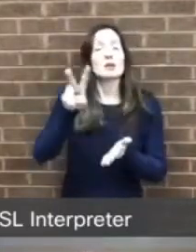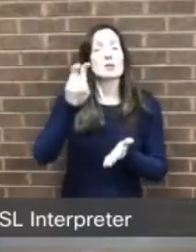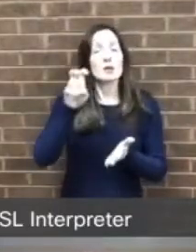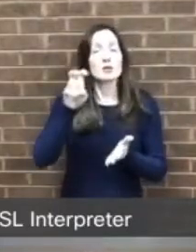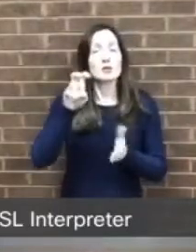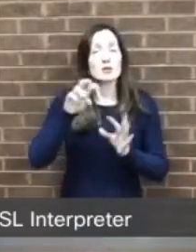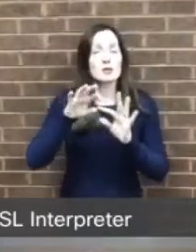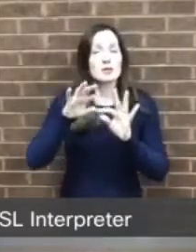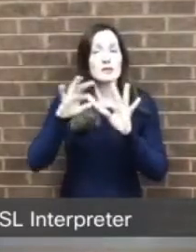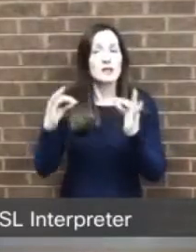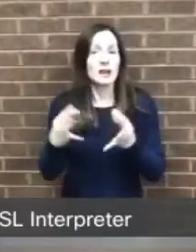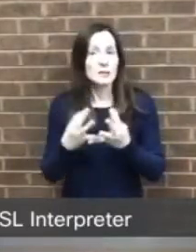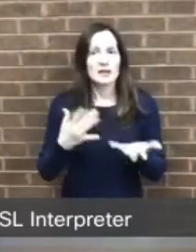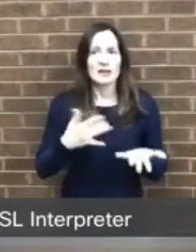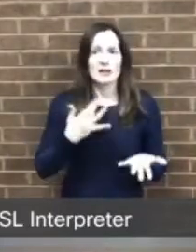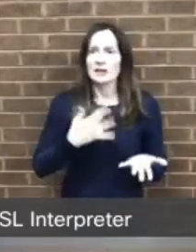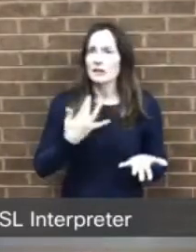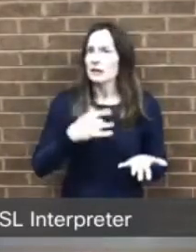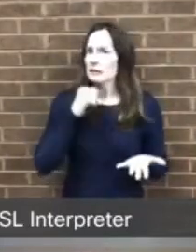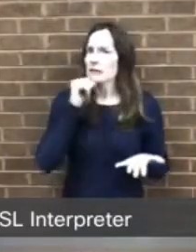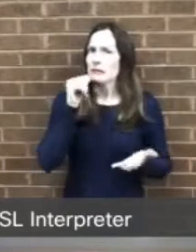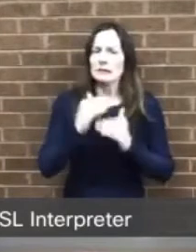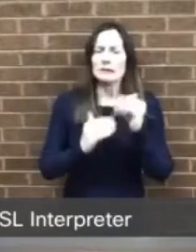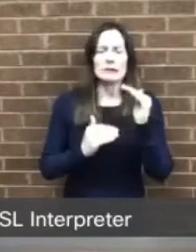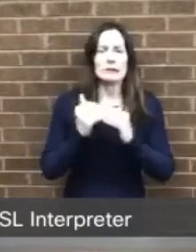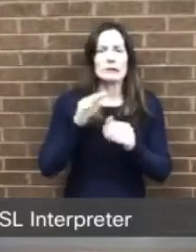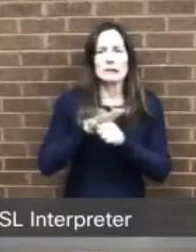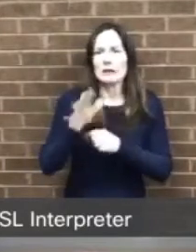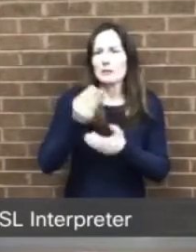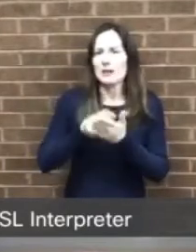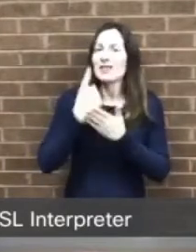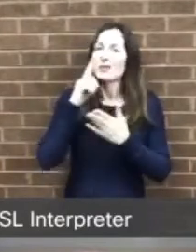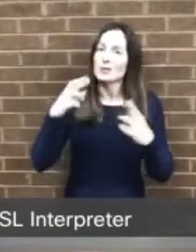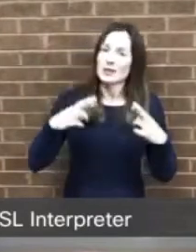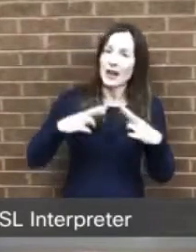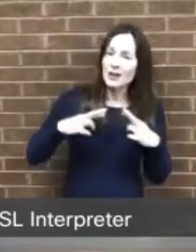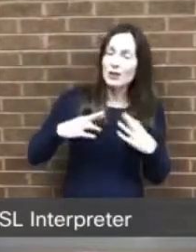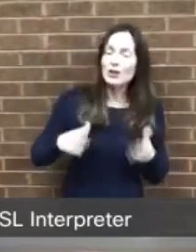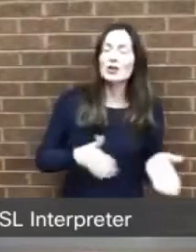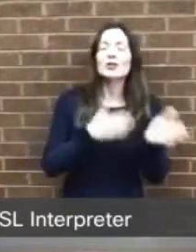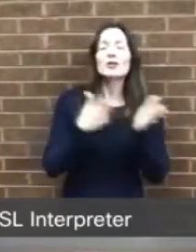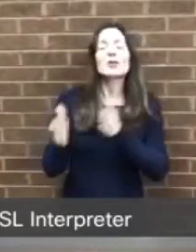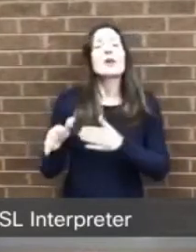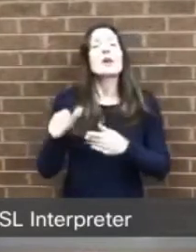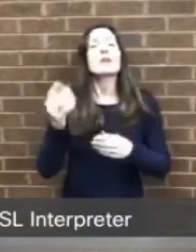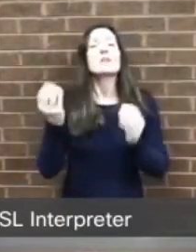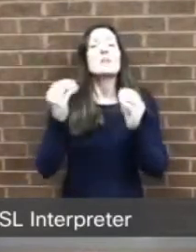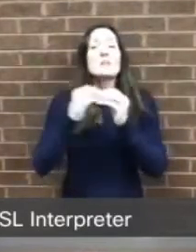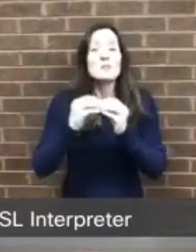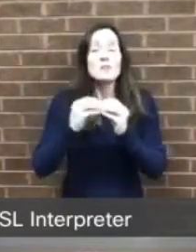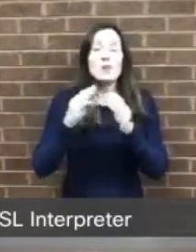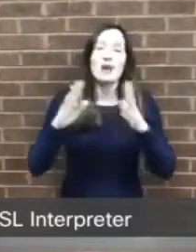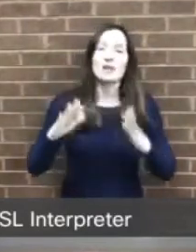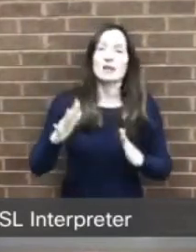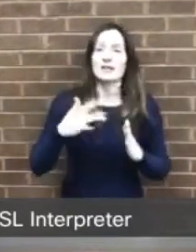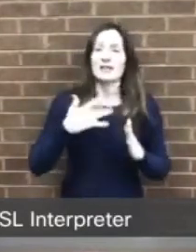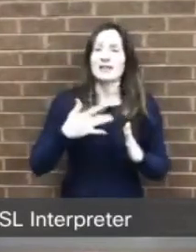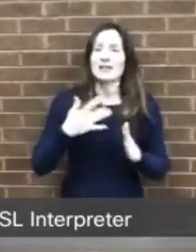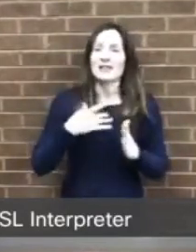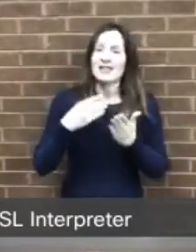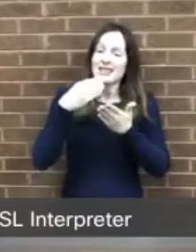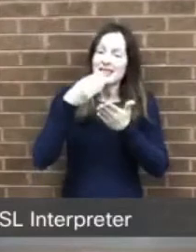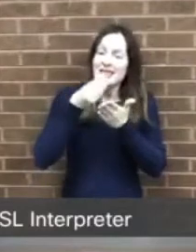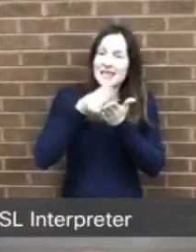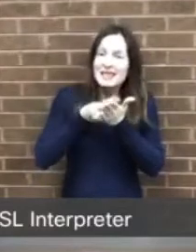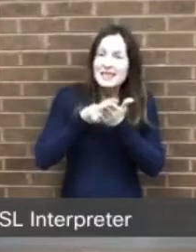retire comfortably. 730 households say they're just getting along. 455 households report they cannot